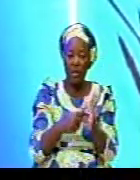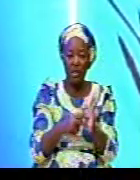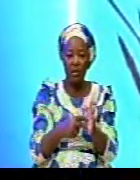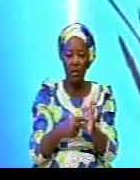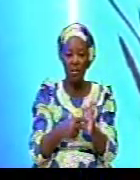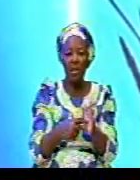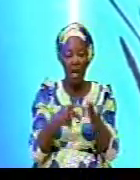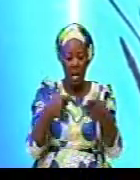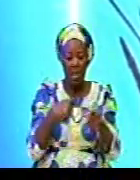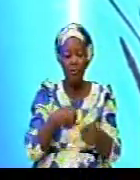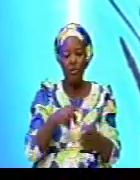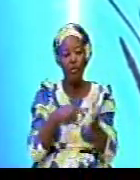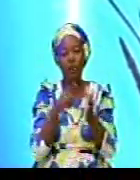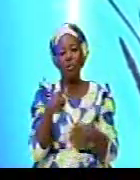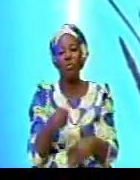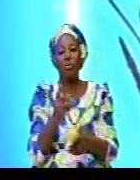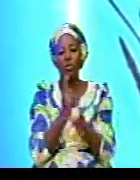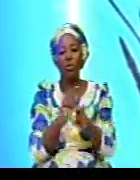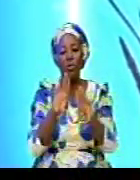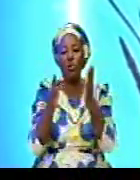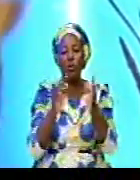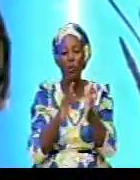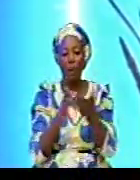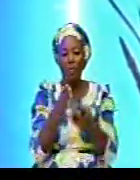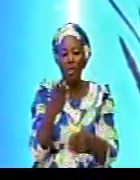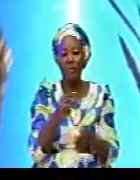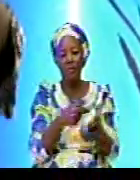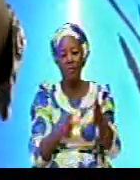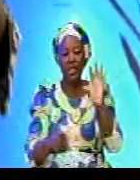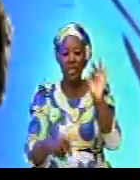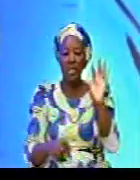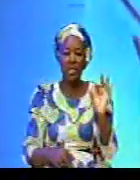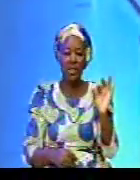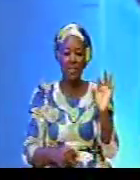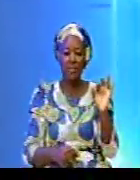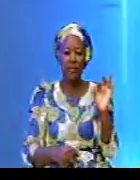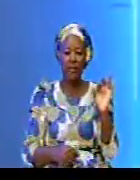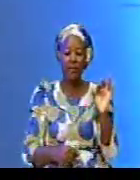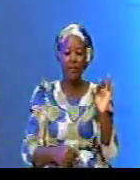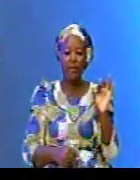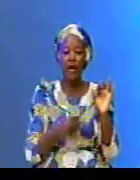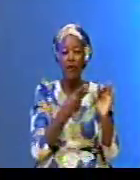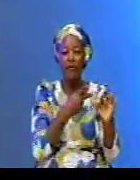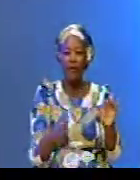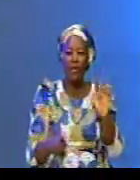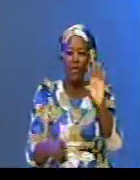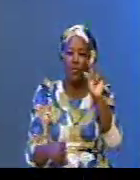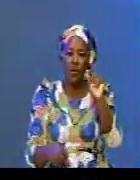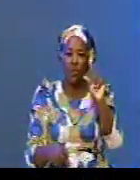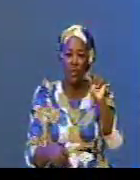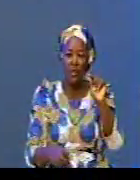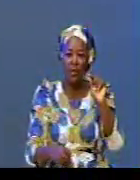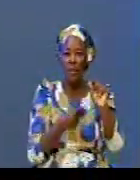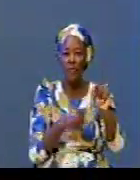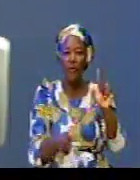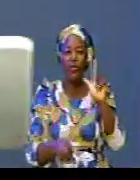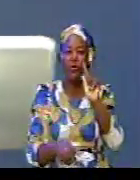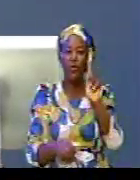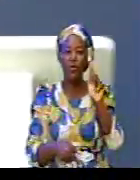What does it mean? Flesh. Let me show you. Just keep your Bible open. Verse